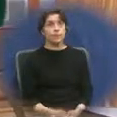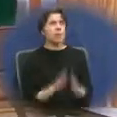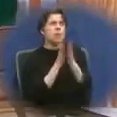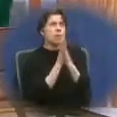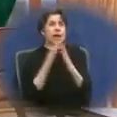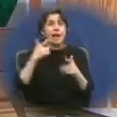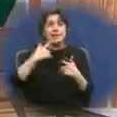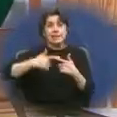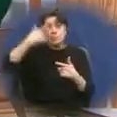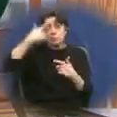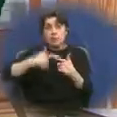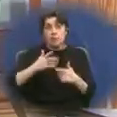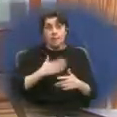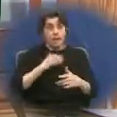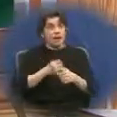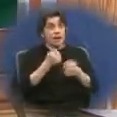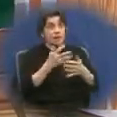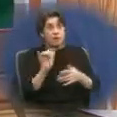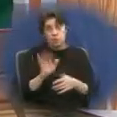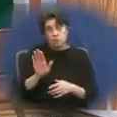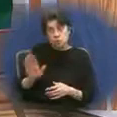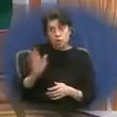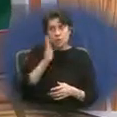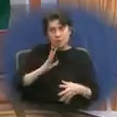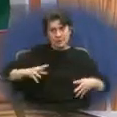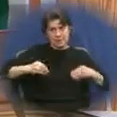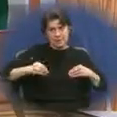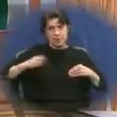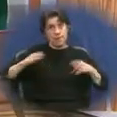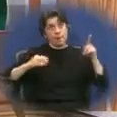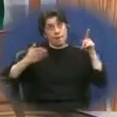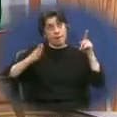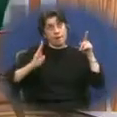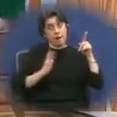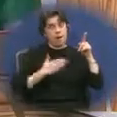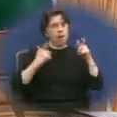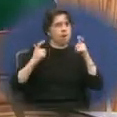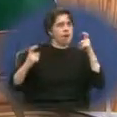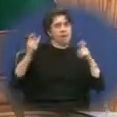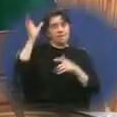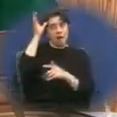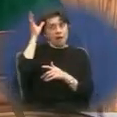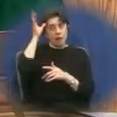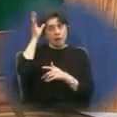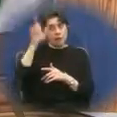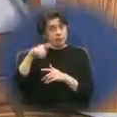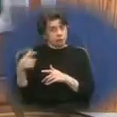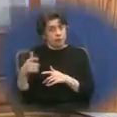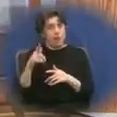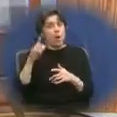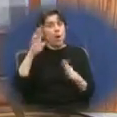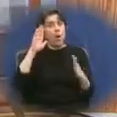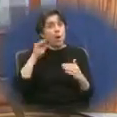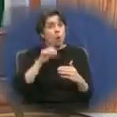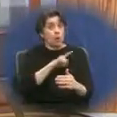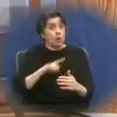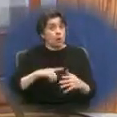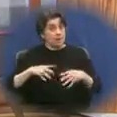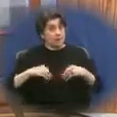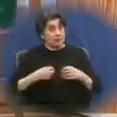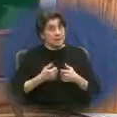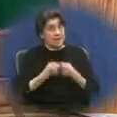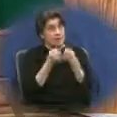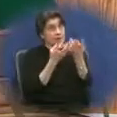Pray, sisters and brothers, that my sacrifice and yours may be acceptable to God our Almighty Father. May the Lord accept the sacrifice at your